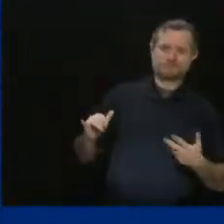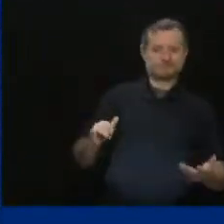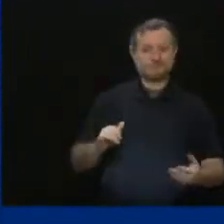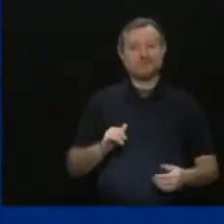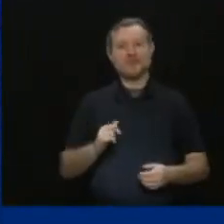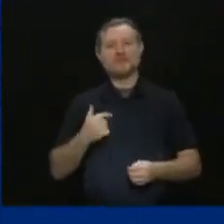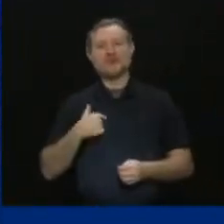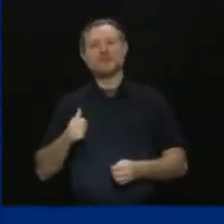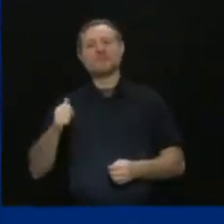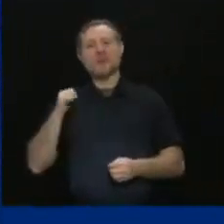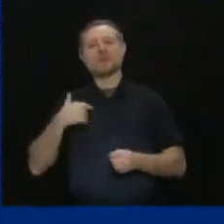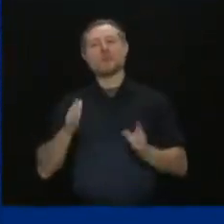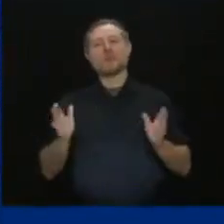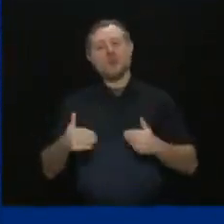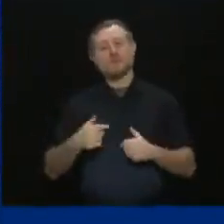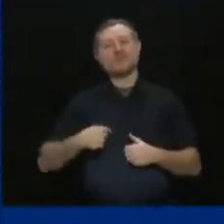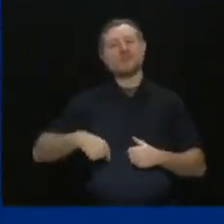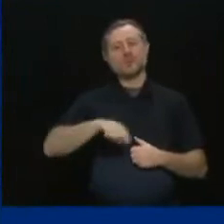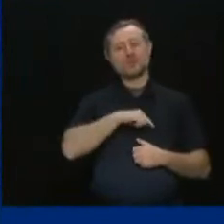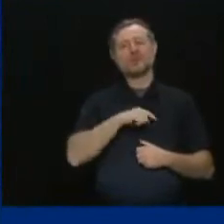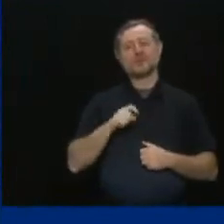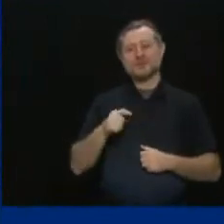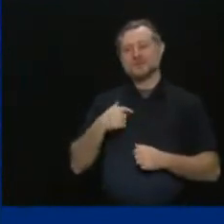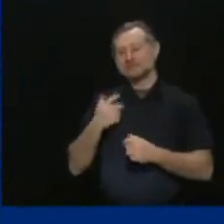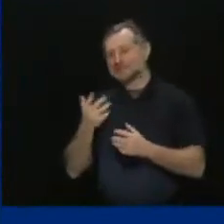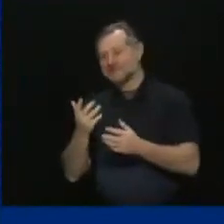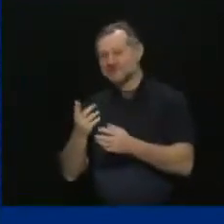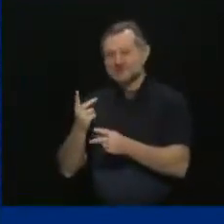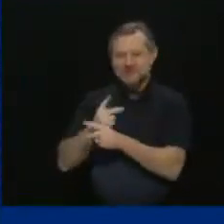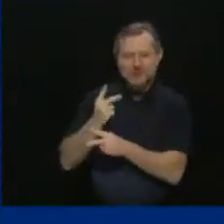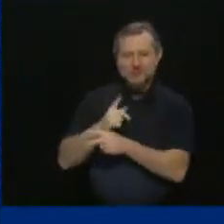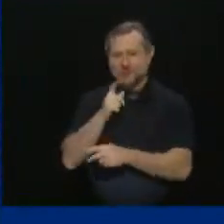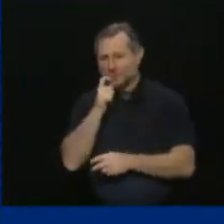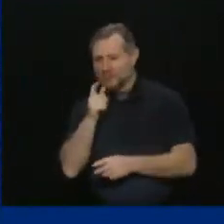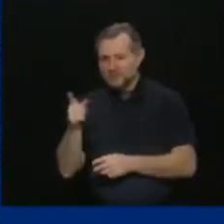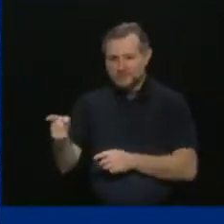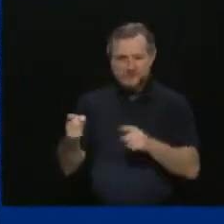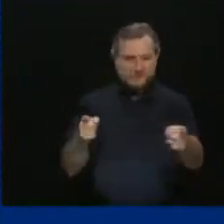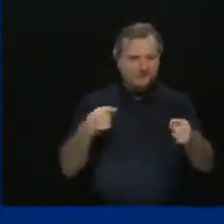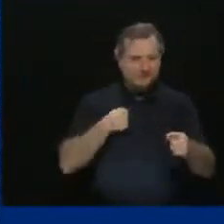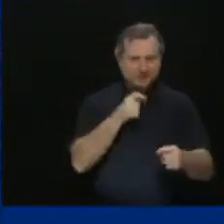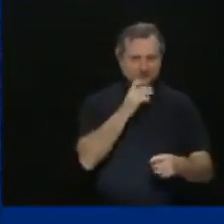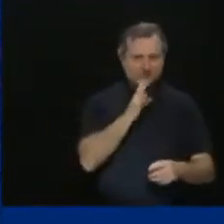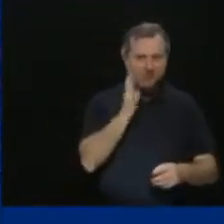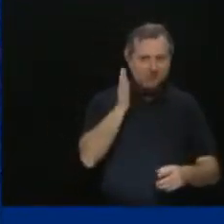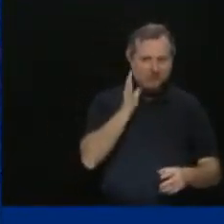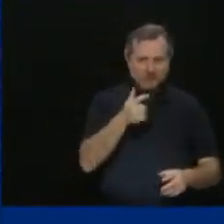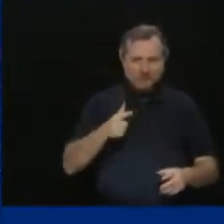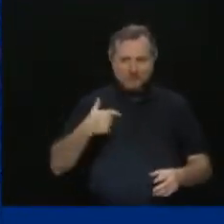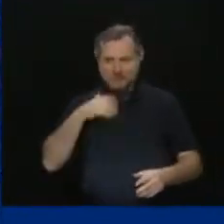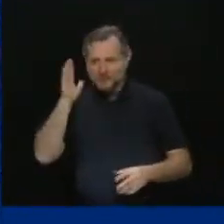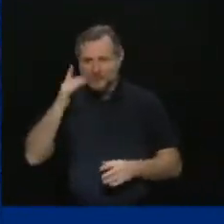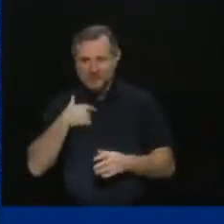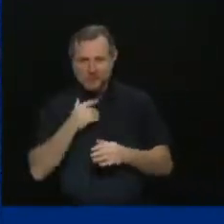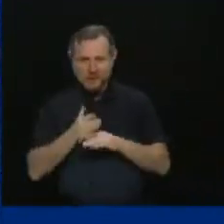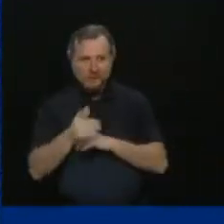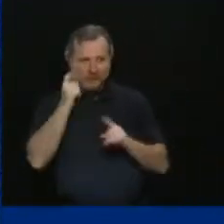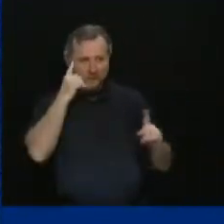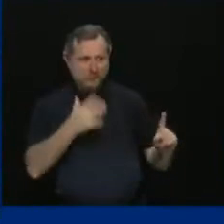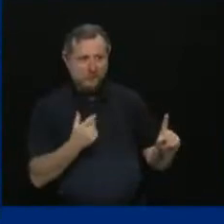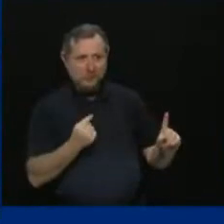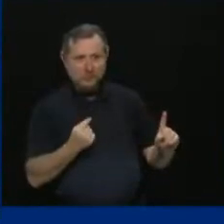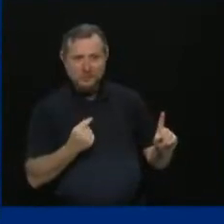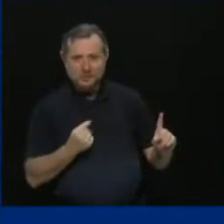Harckham to do it. He's the new guy. I guess the way you follow the governor is just to say thank you for your